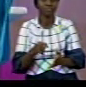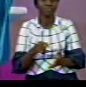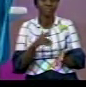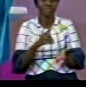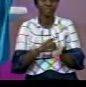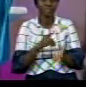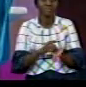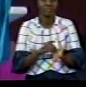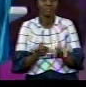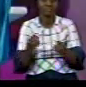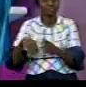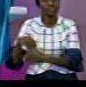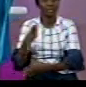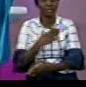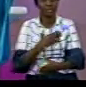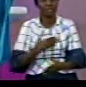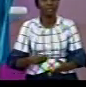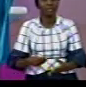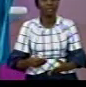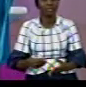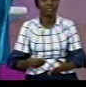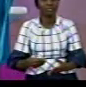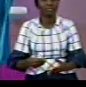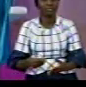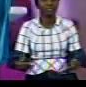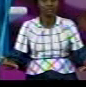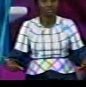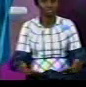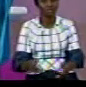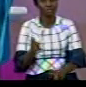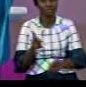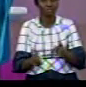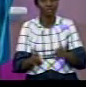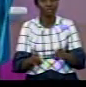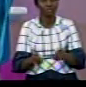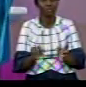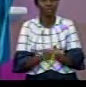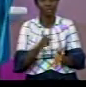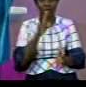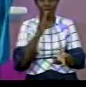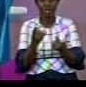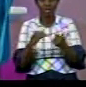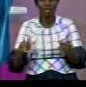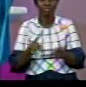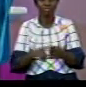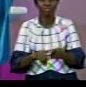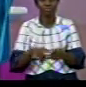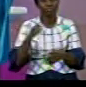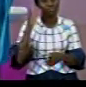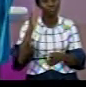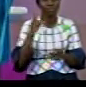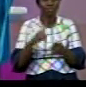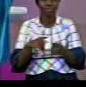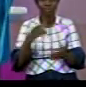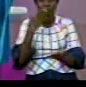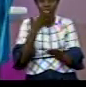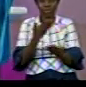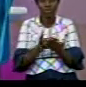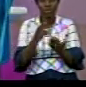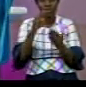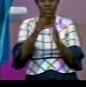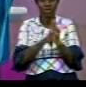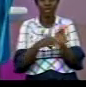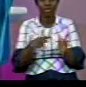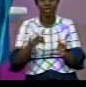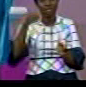those who are coming out to testify to the goodness of the lord let's come to the left side here of the stage